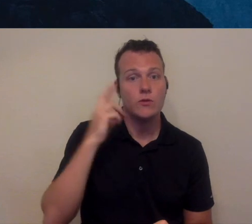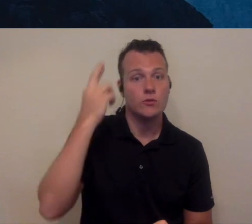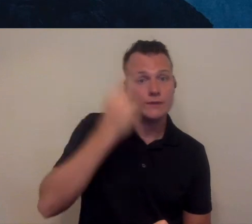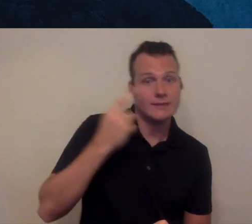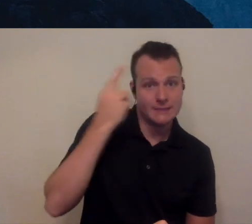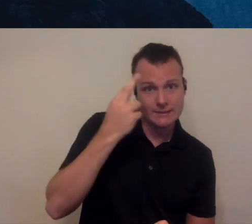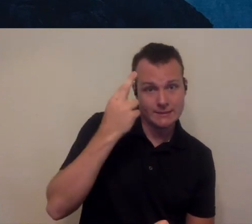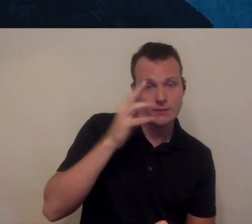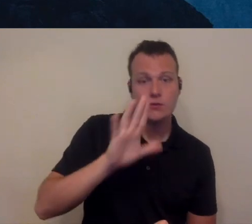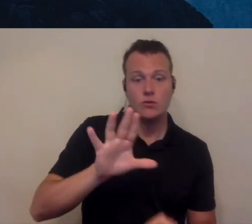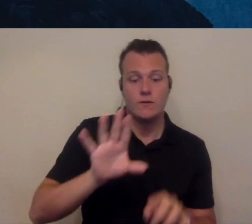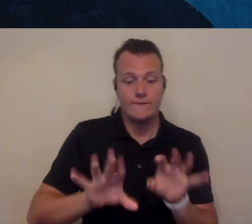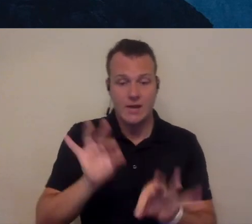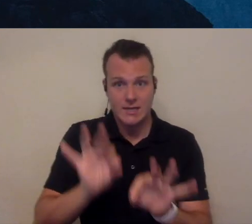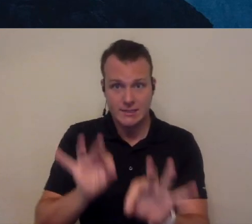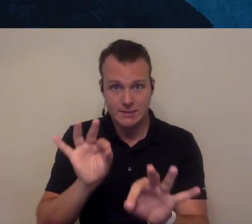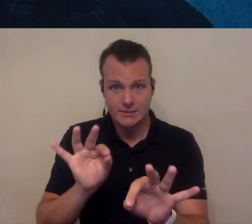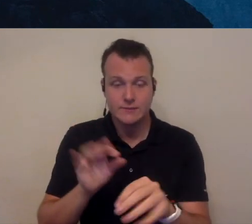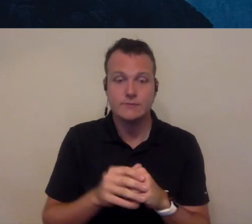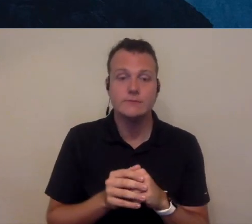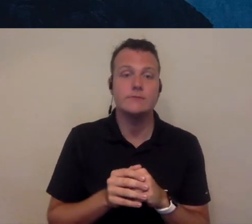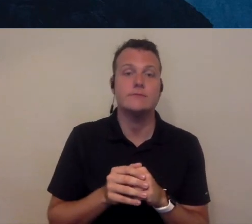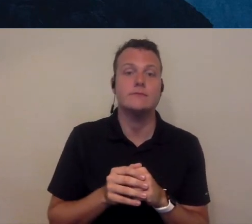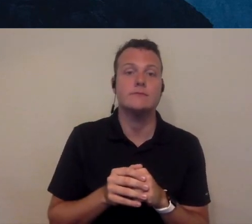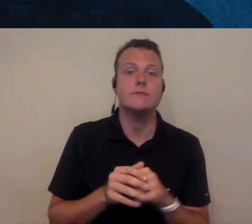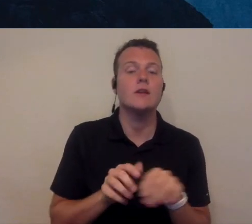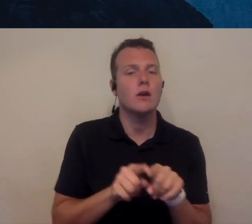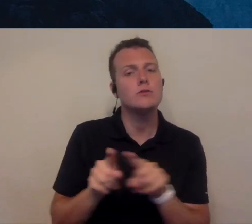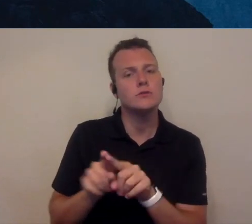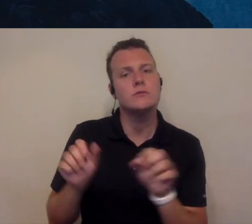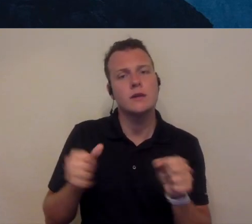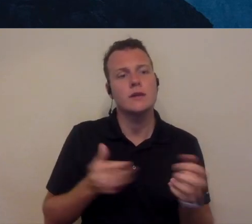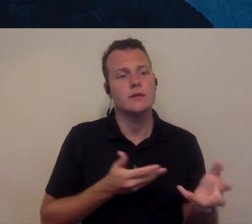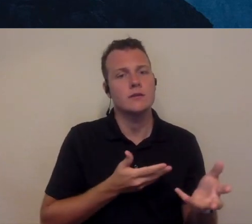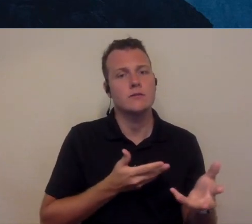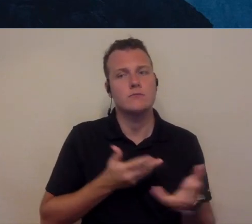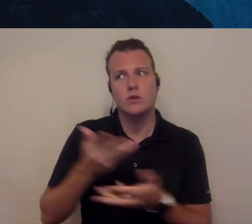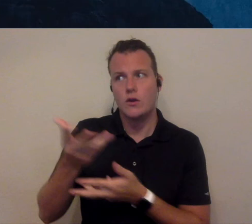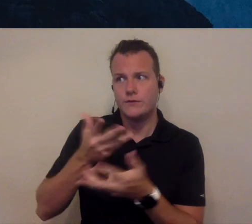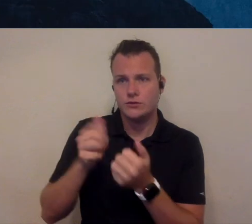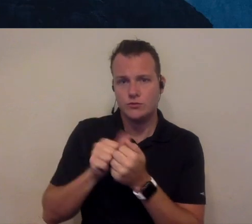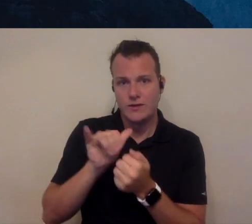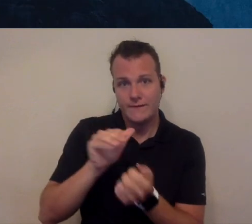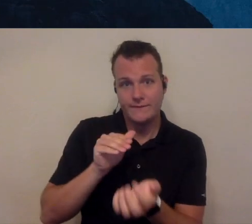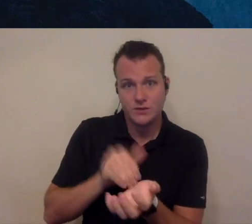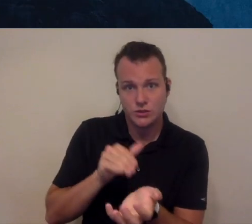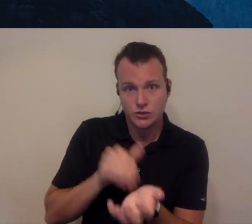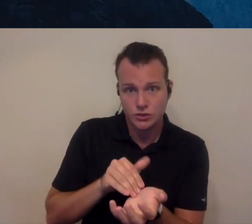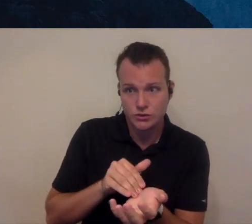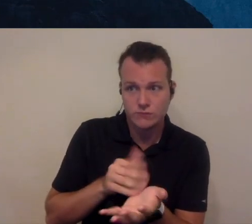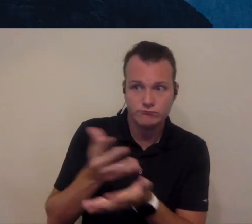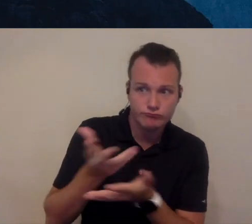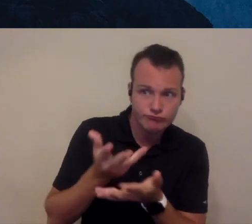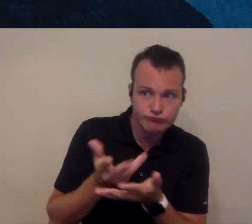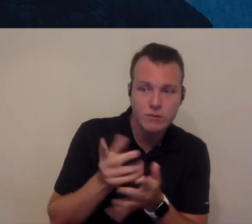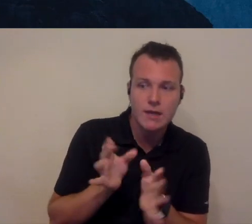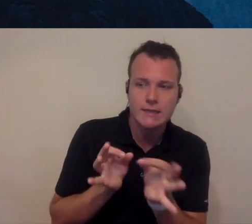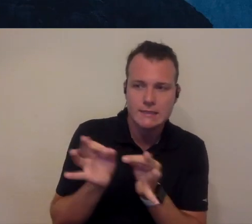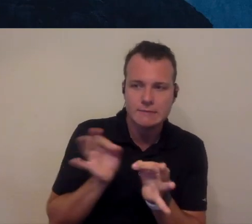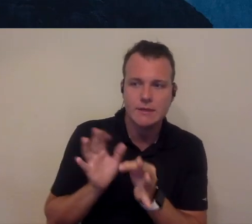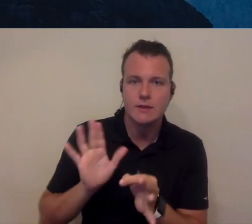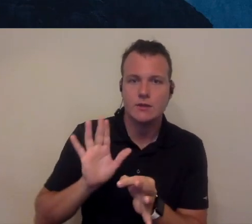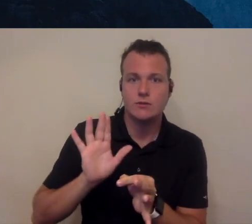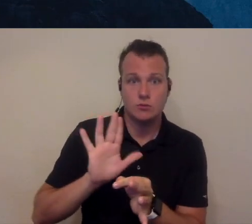code for the reason in your findings. You could also have a conversation with that physician